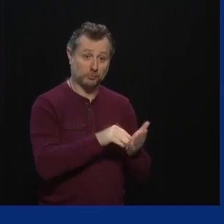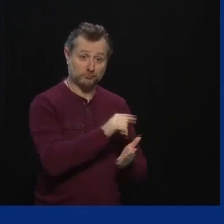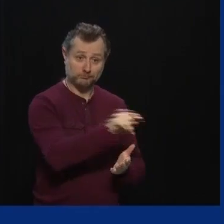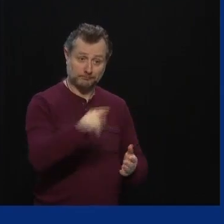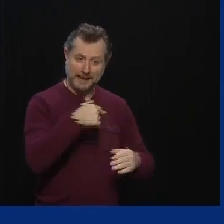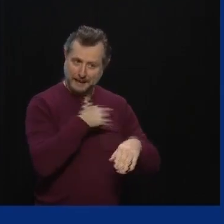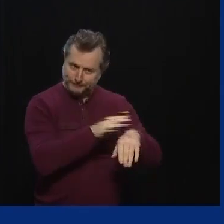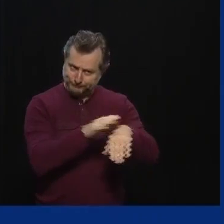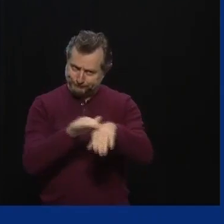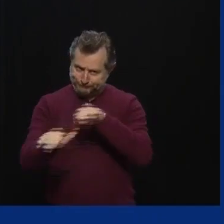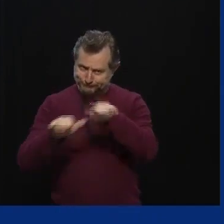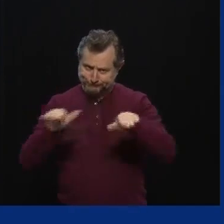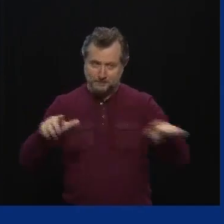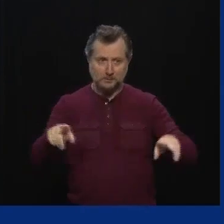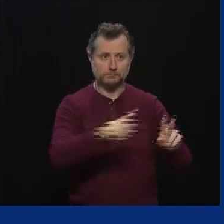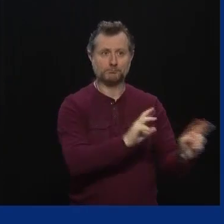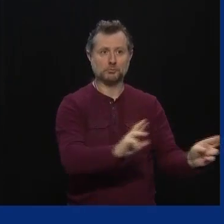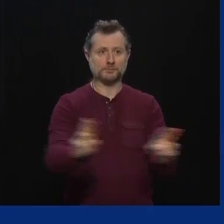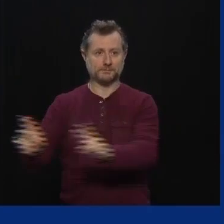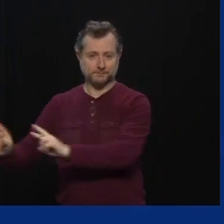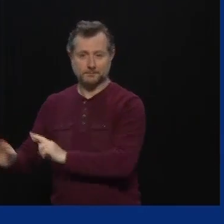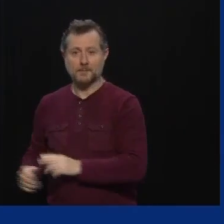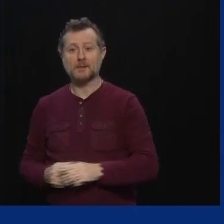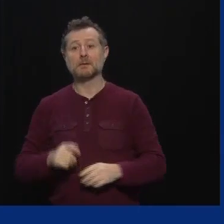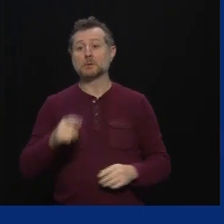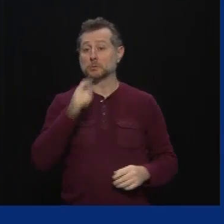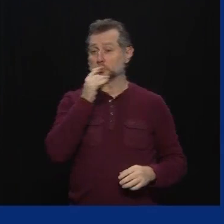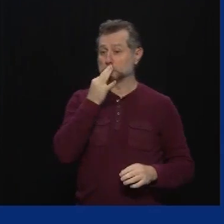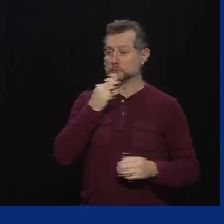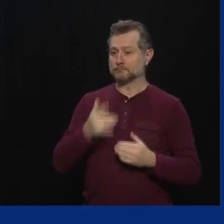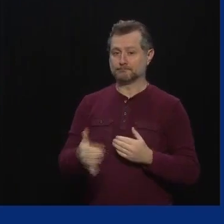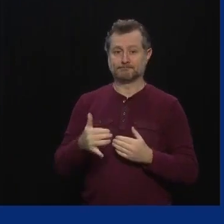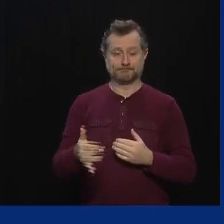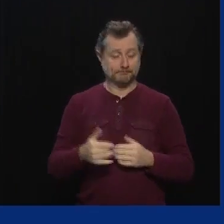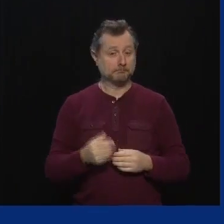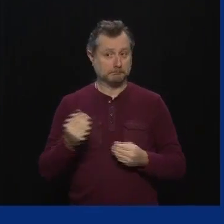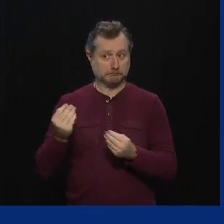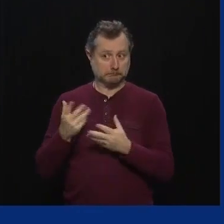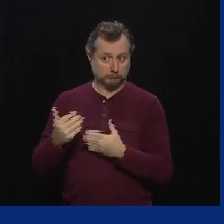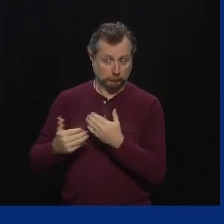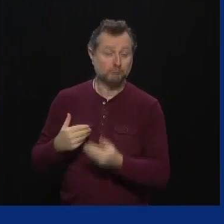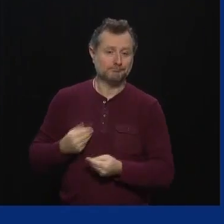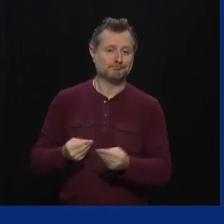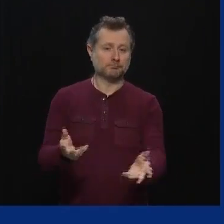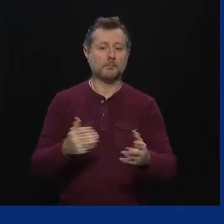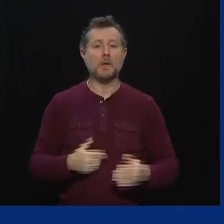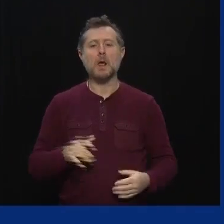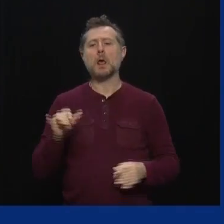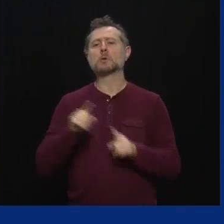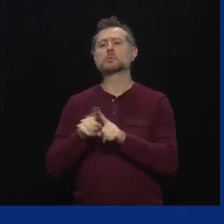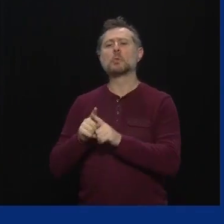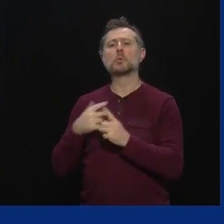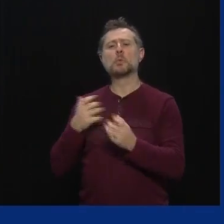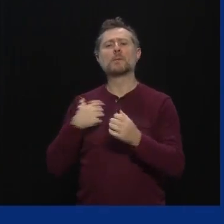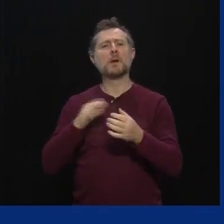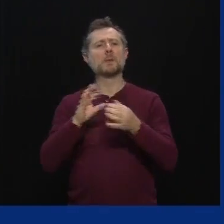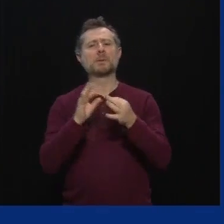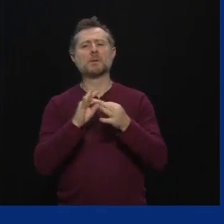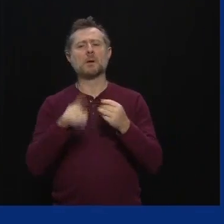it's not a second too soon for us. I also want to mention that there was a disappointing decision